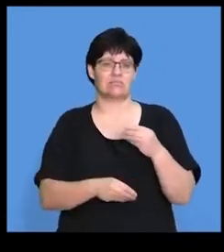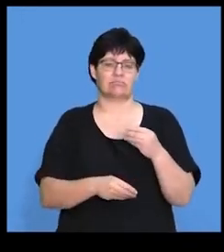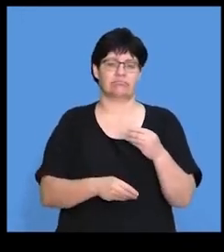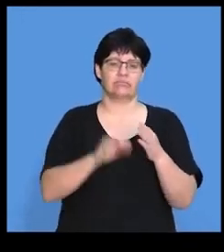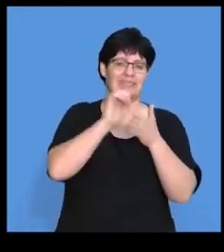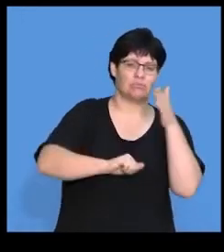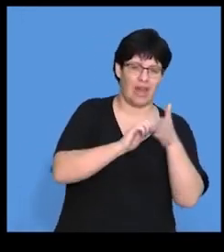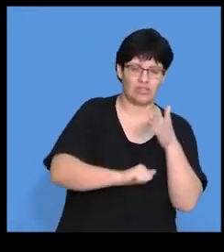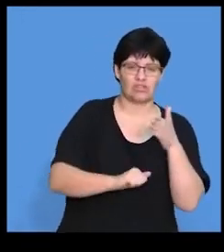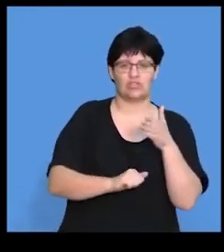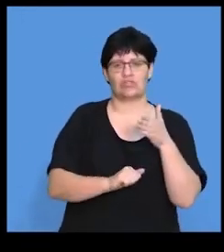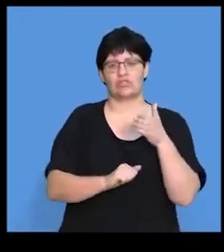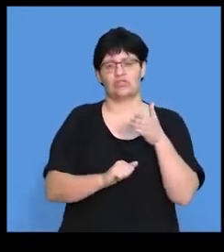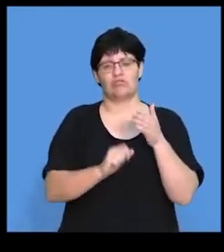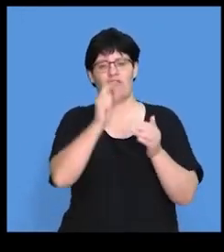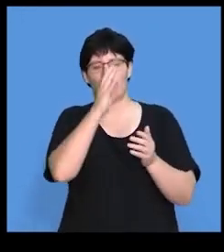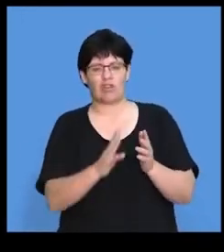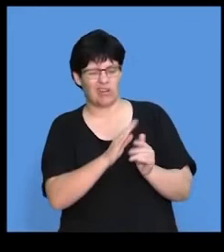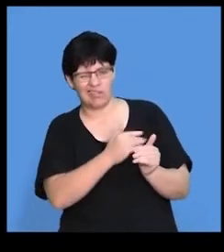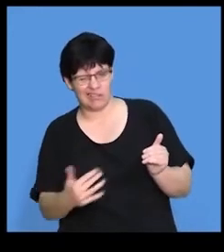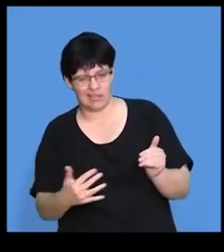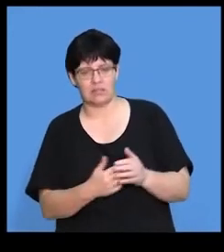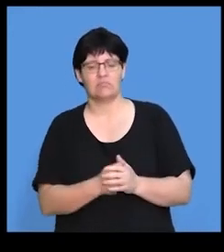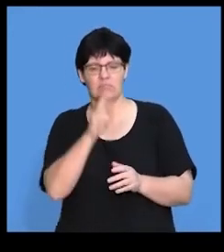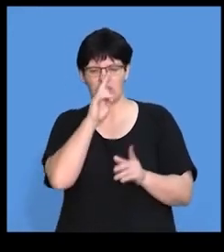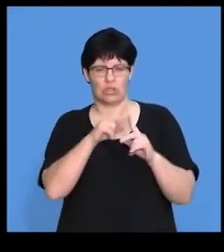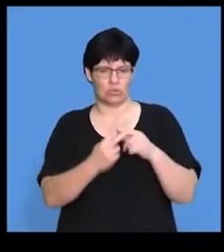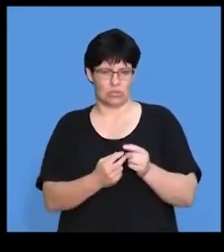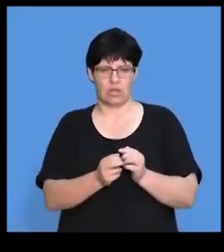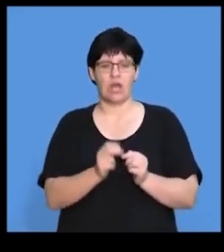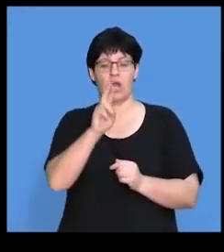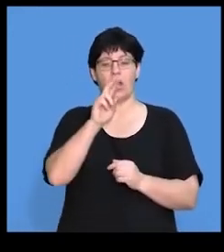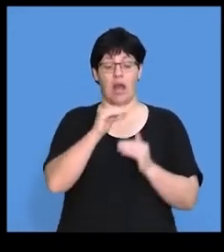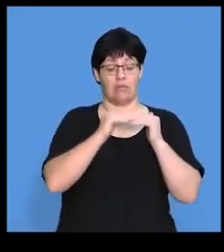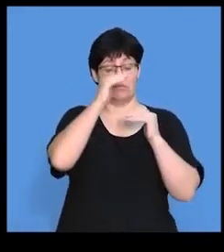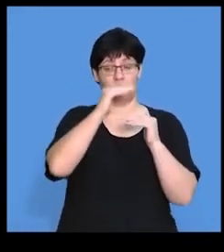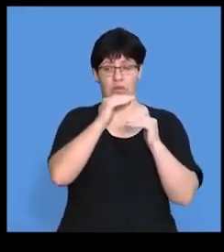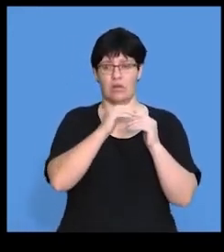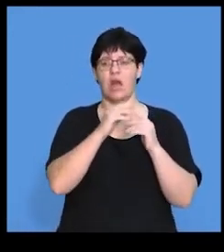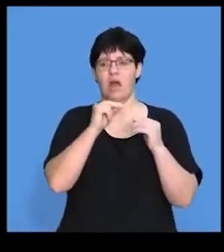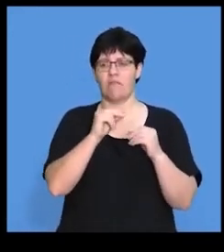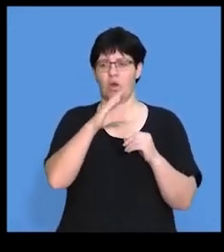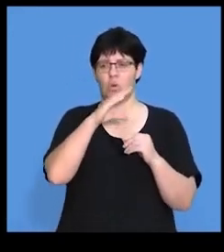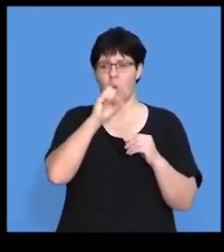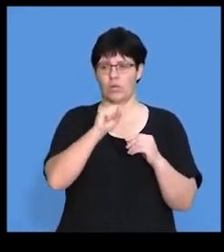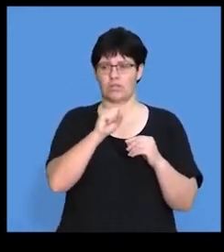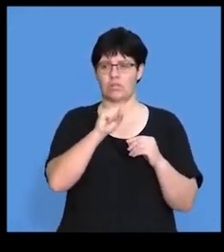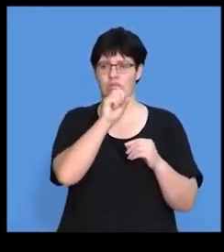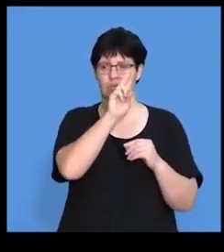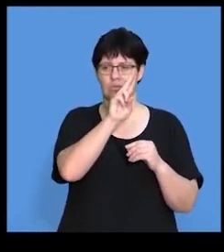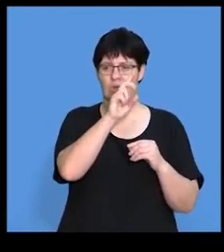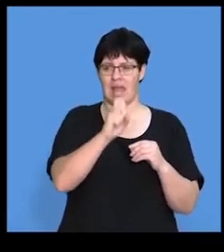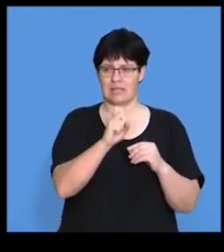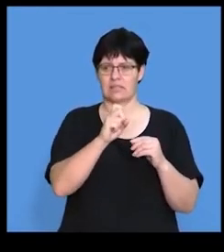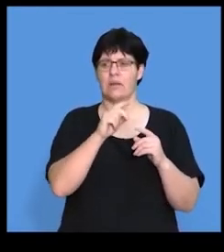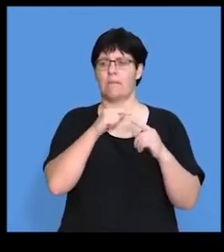fractions. So let's see what tools we need to use here. In the numerator, we have cos squared x minus cos